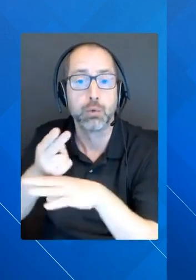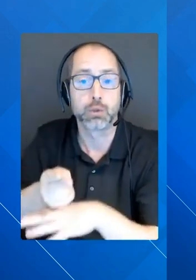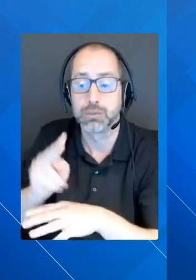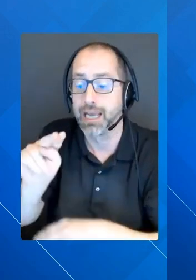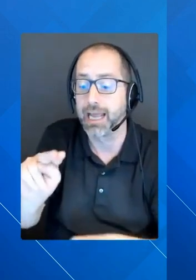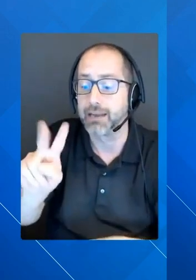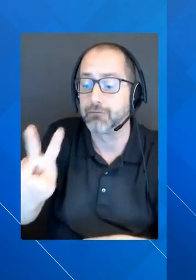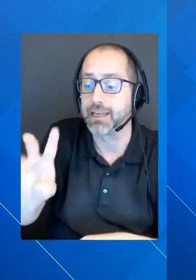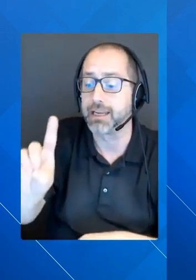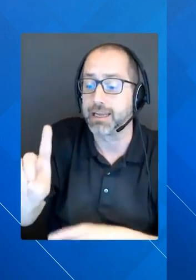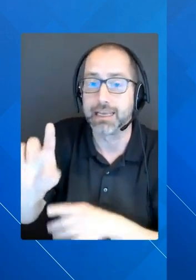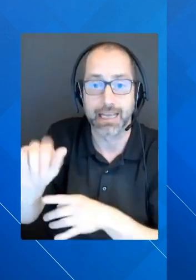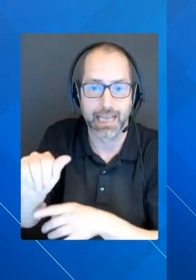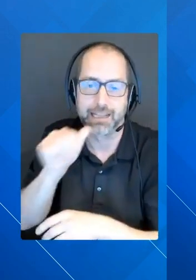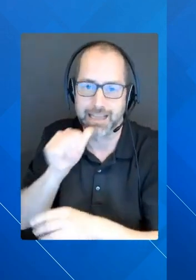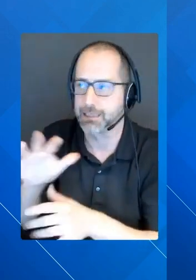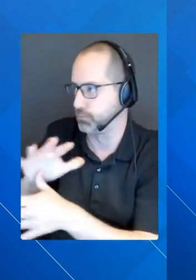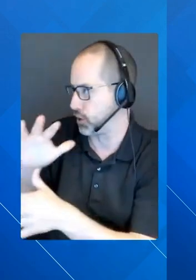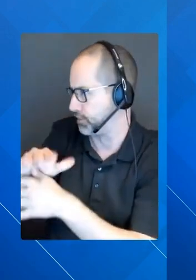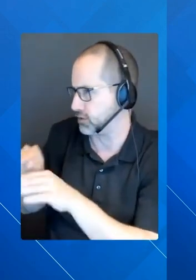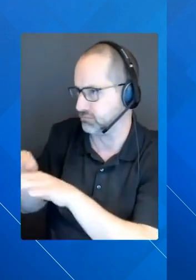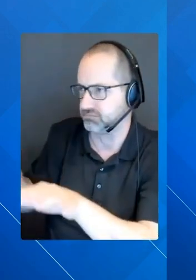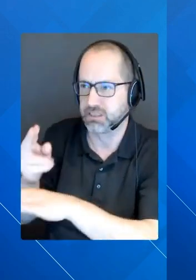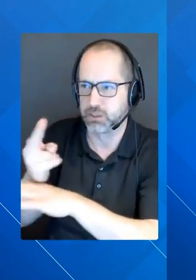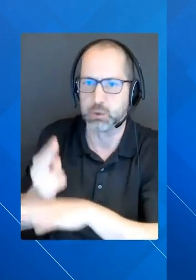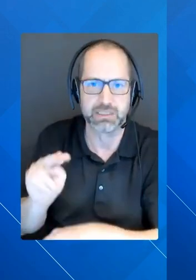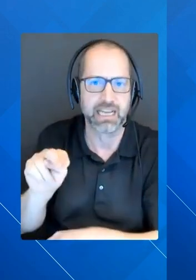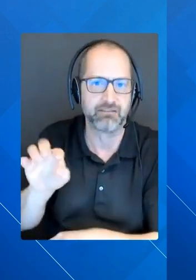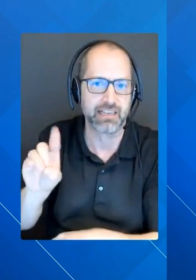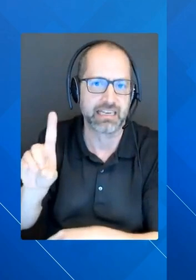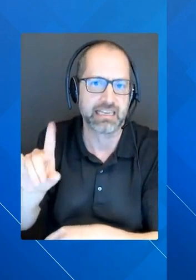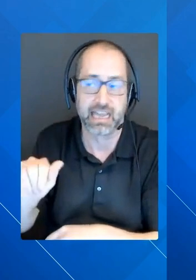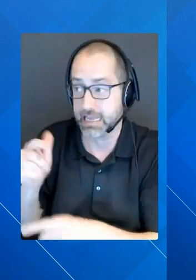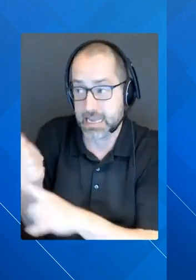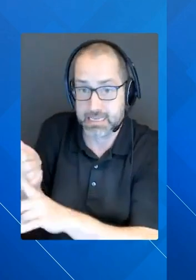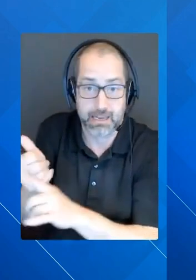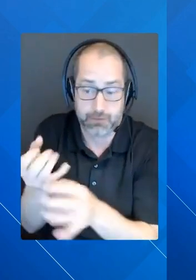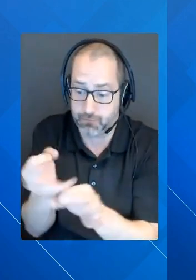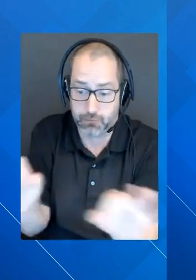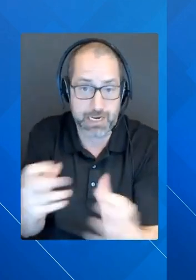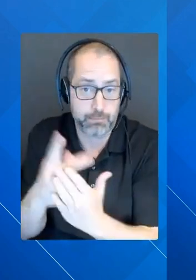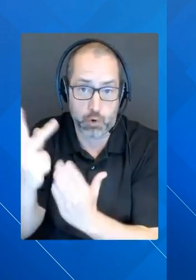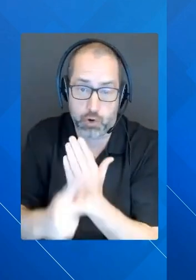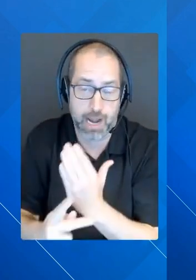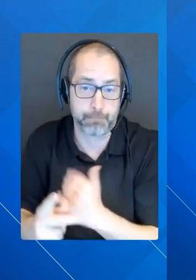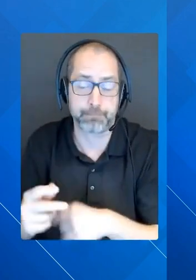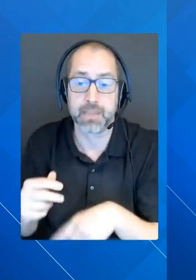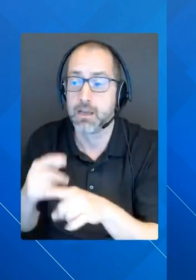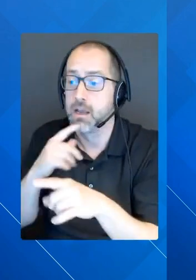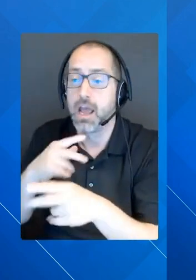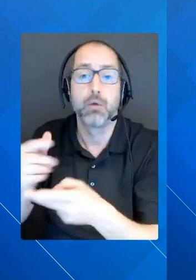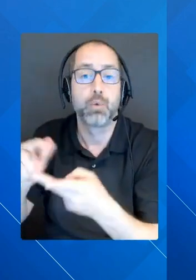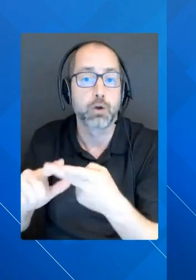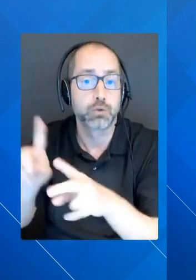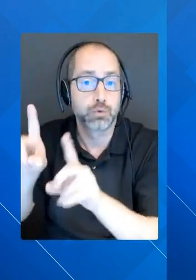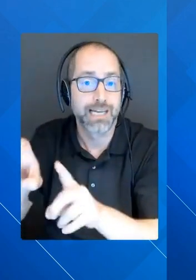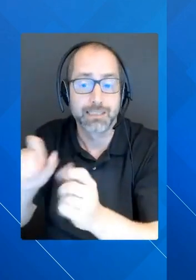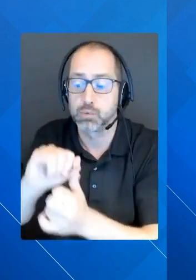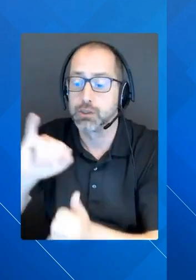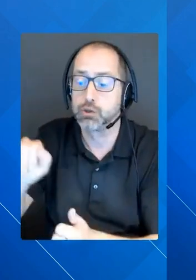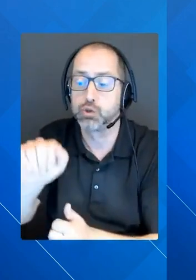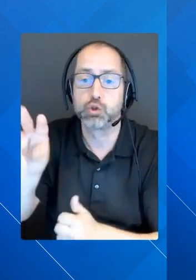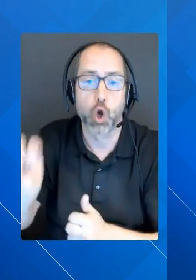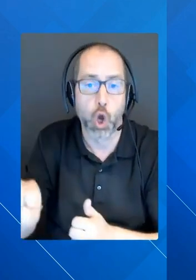of the most used screen readers, and it happens to be free and open source. We also test our pages with JAWS, the popular Windows screen reader,